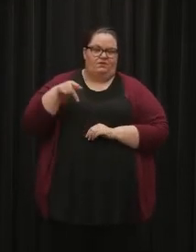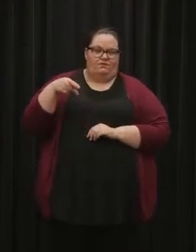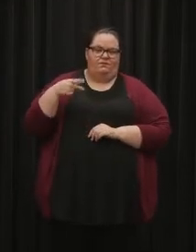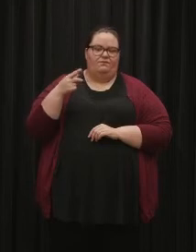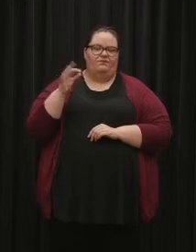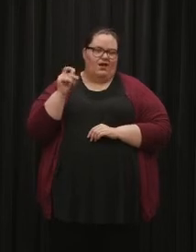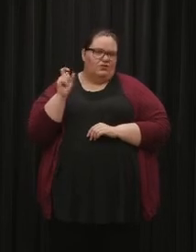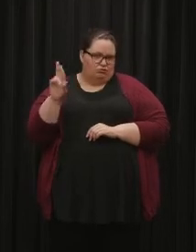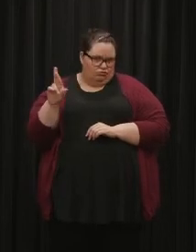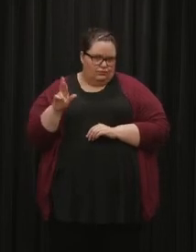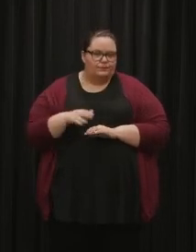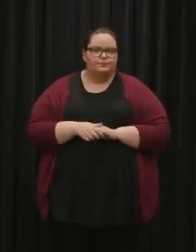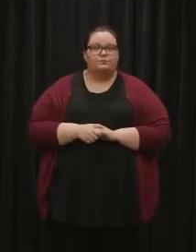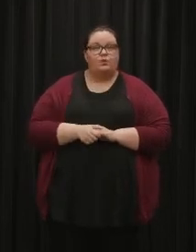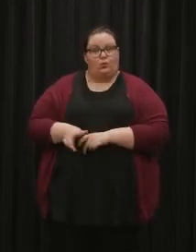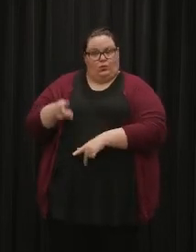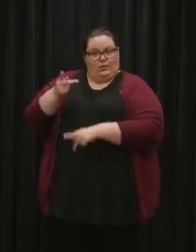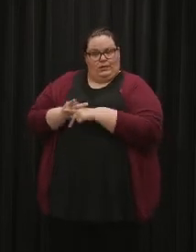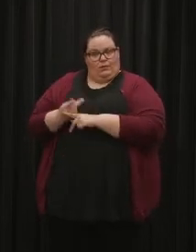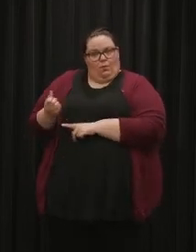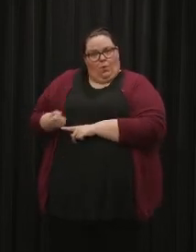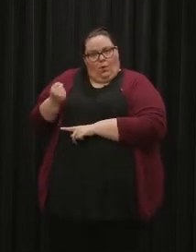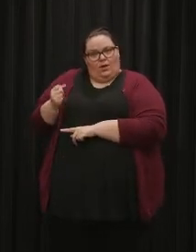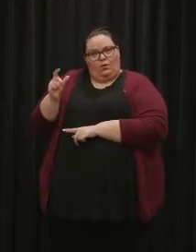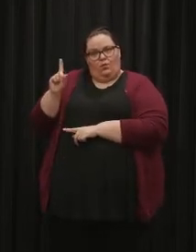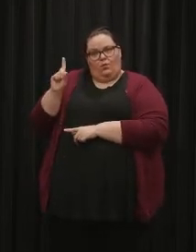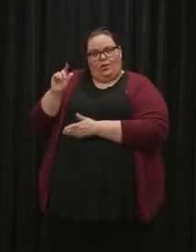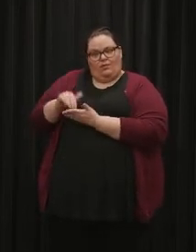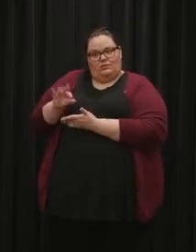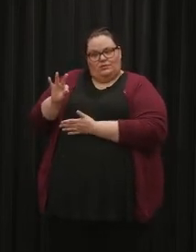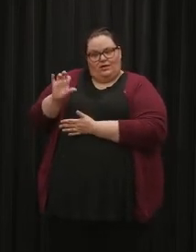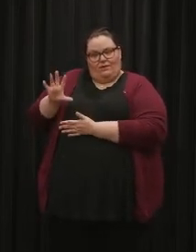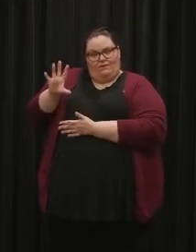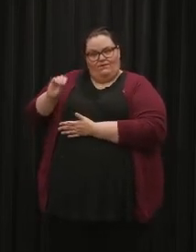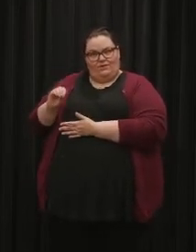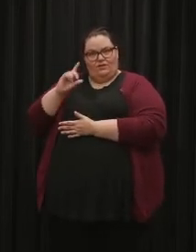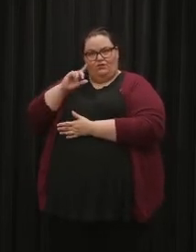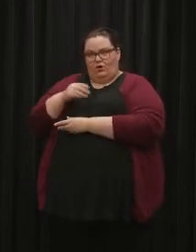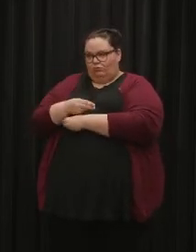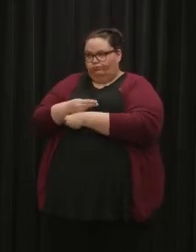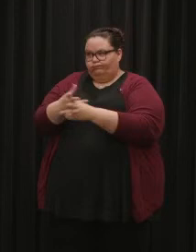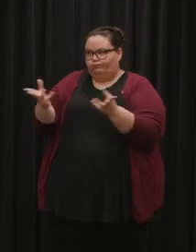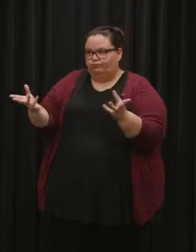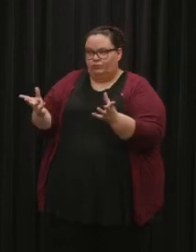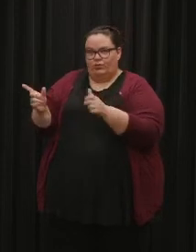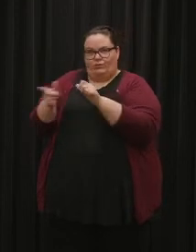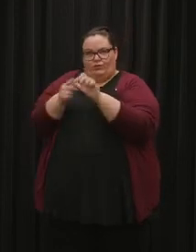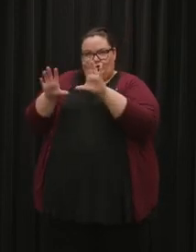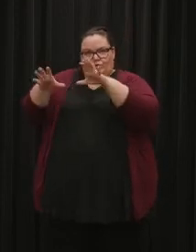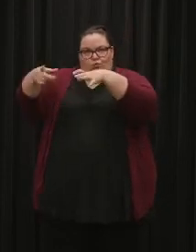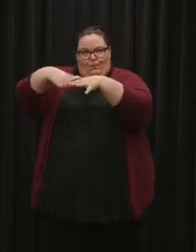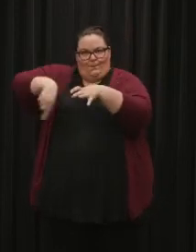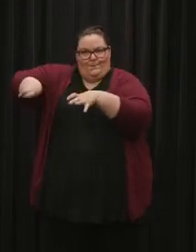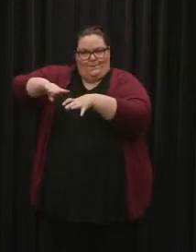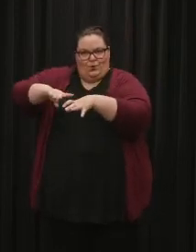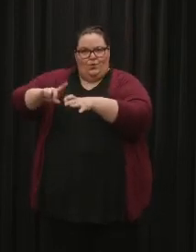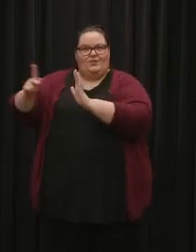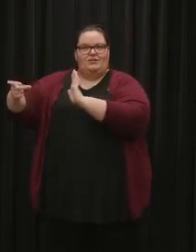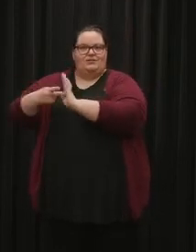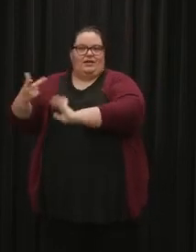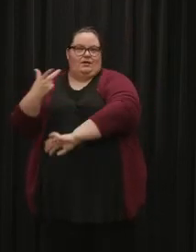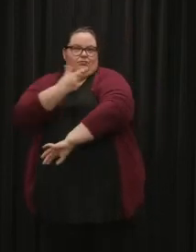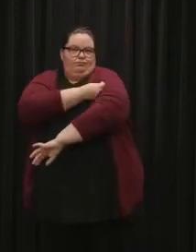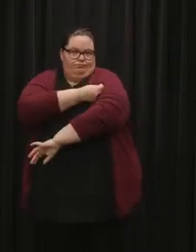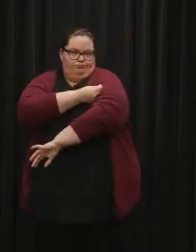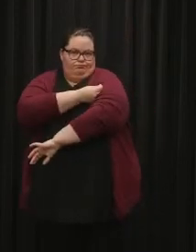vaccine. We will keep 1,950 doses of that shipment in reserve to provide this first group of people with their second